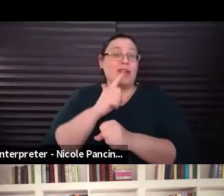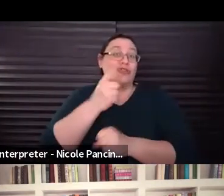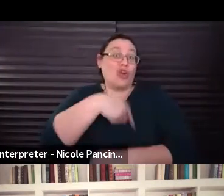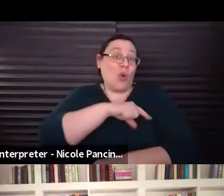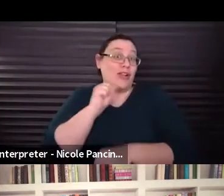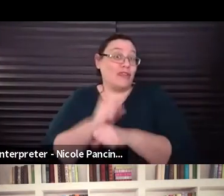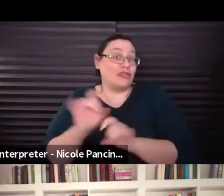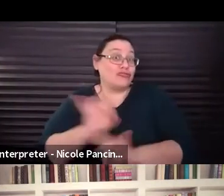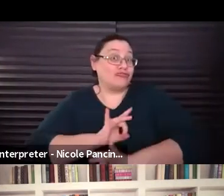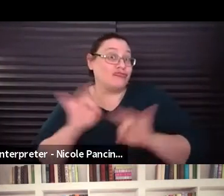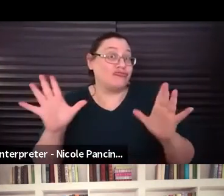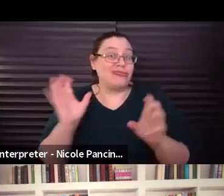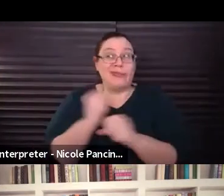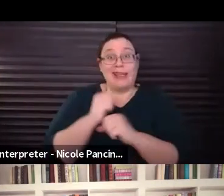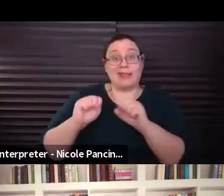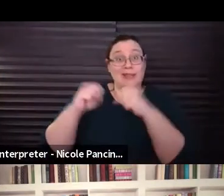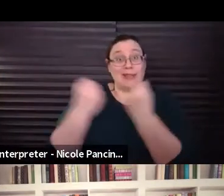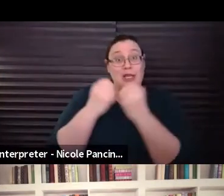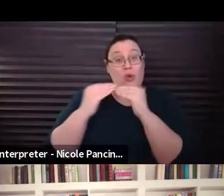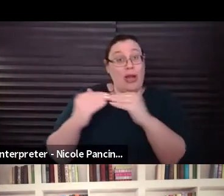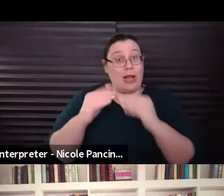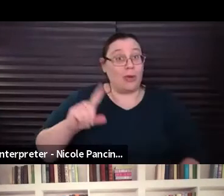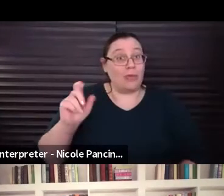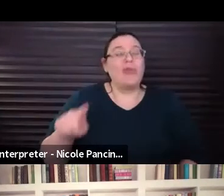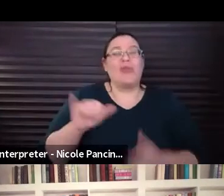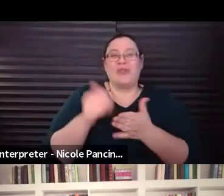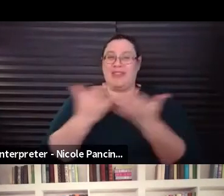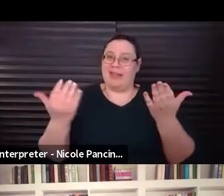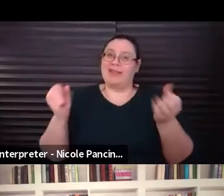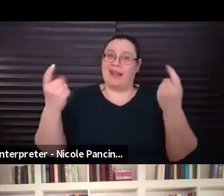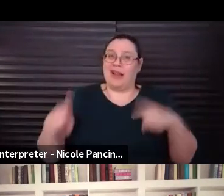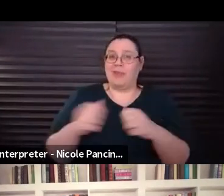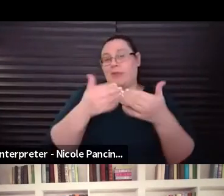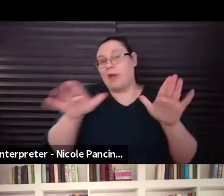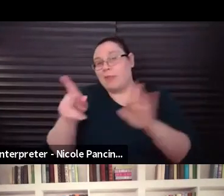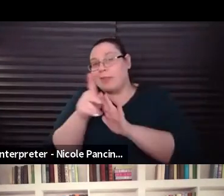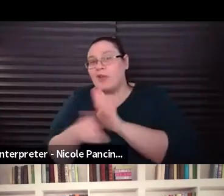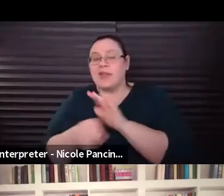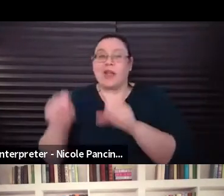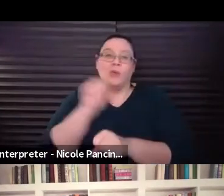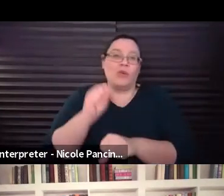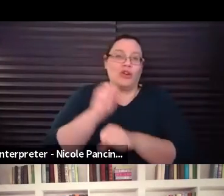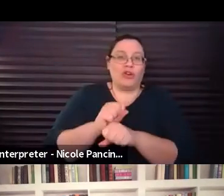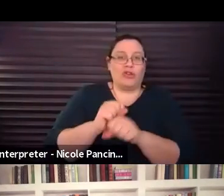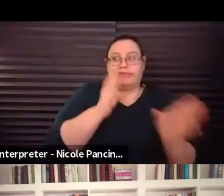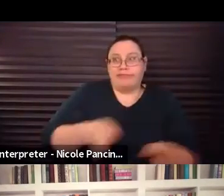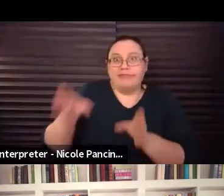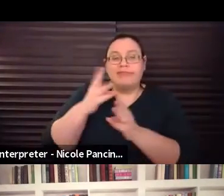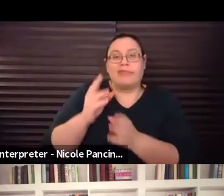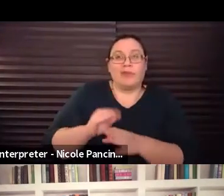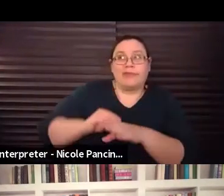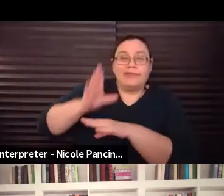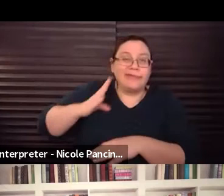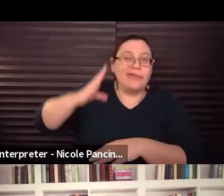and make society more equitable? There certainly are things that we can do with public policy and with worker organizing that can shape the future of work